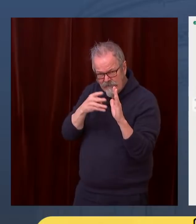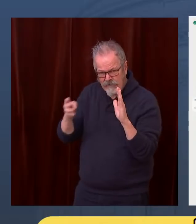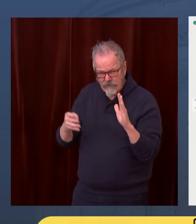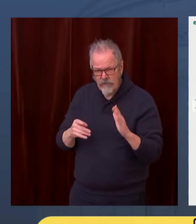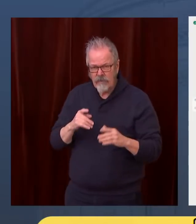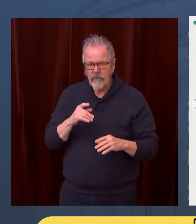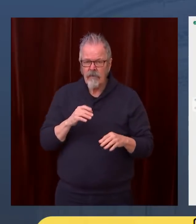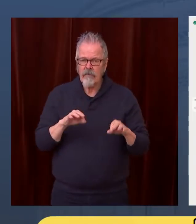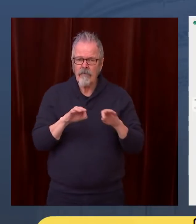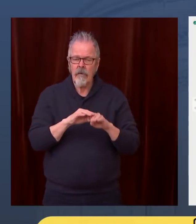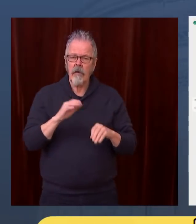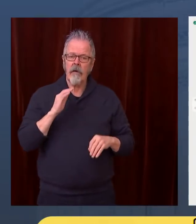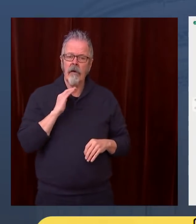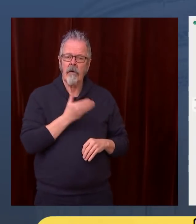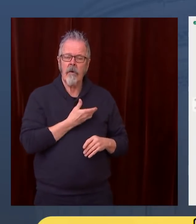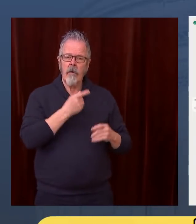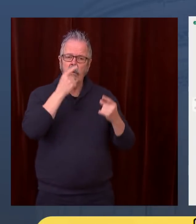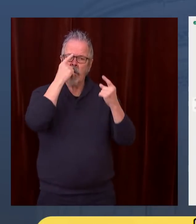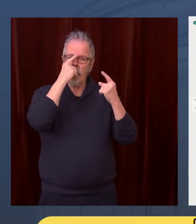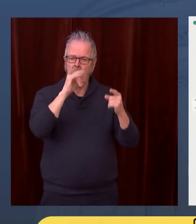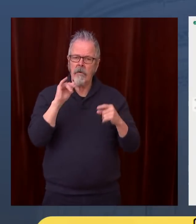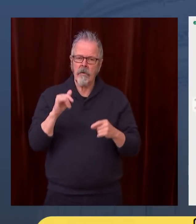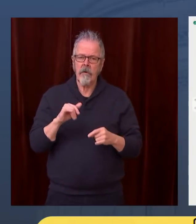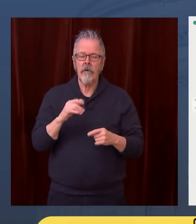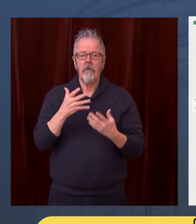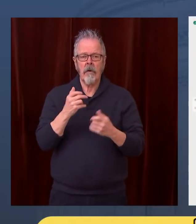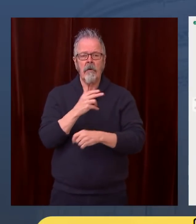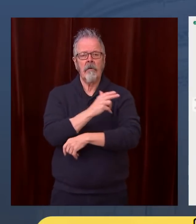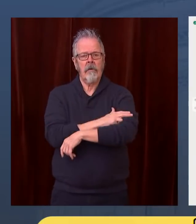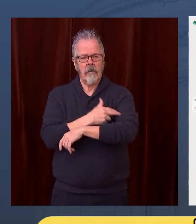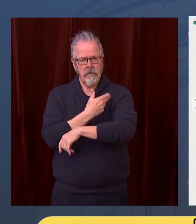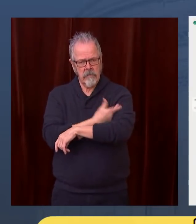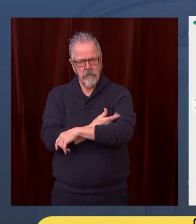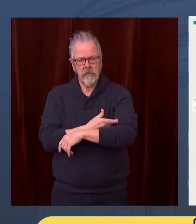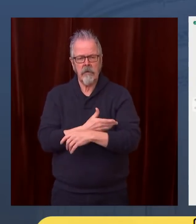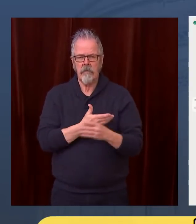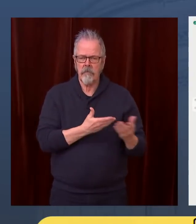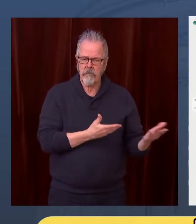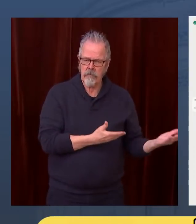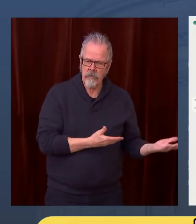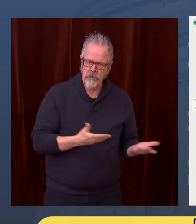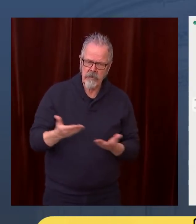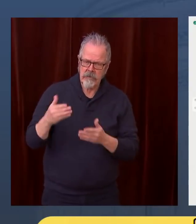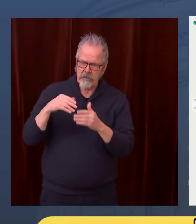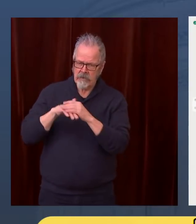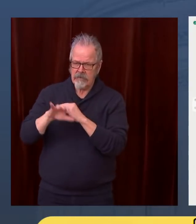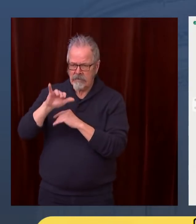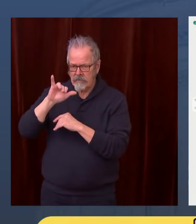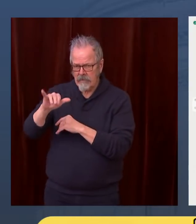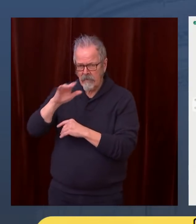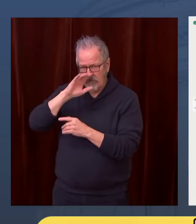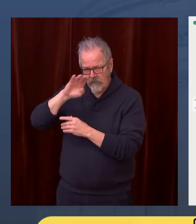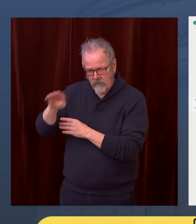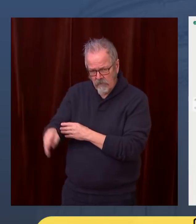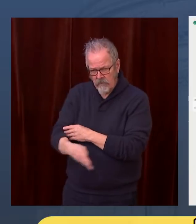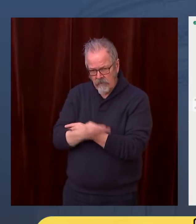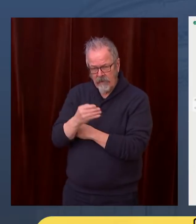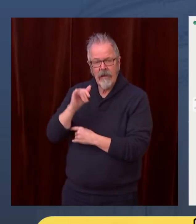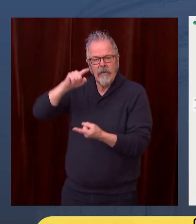The goal is to get the hospital admission rates down to 5